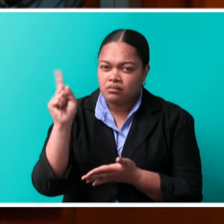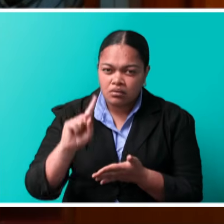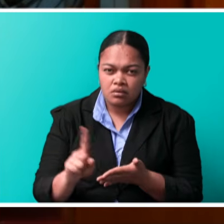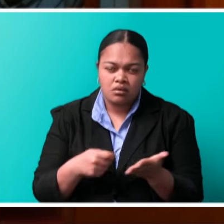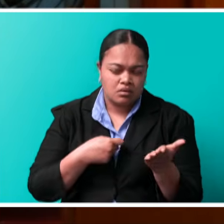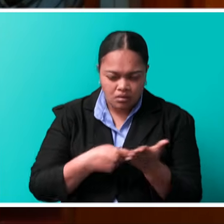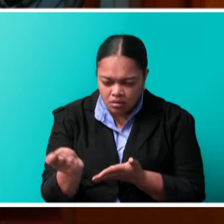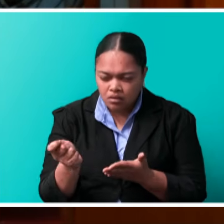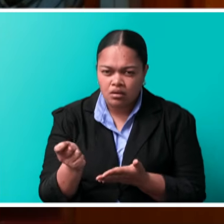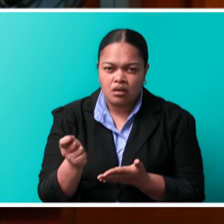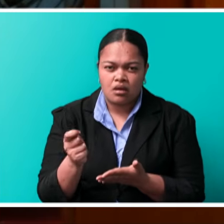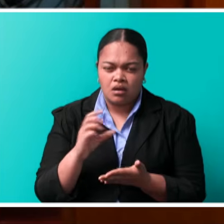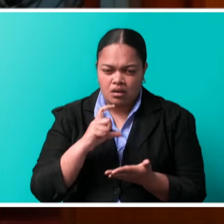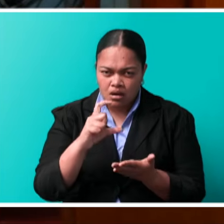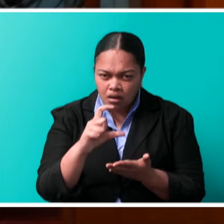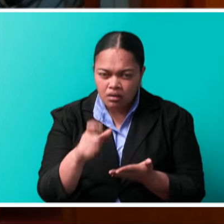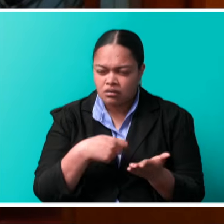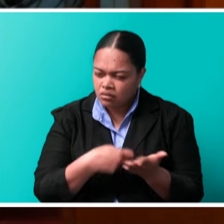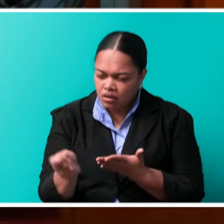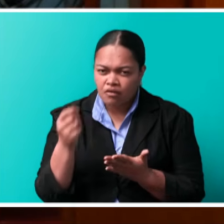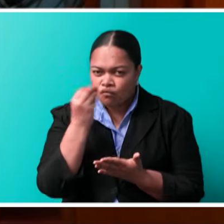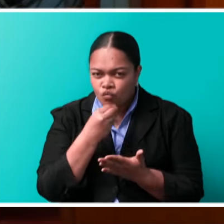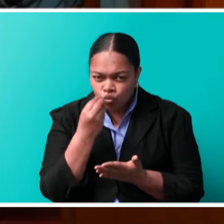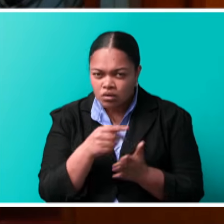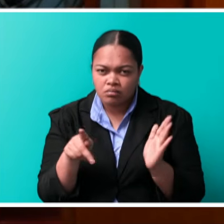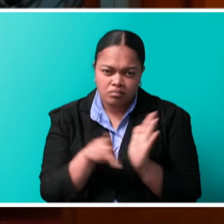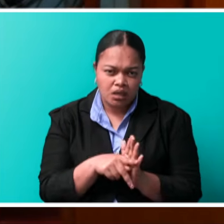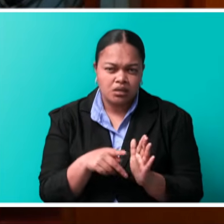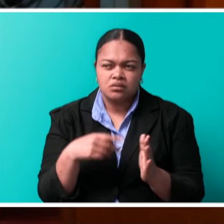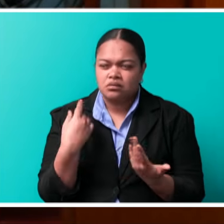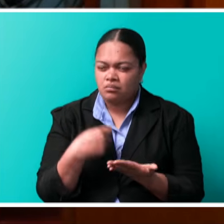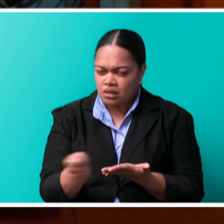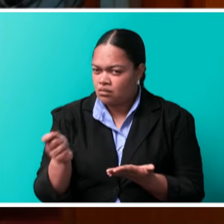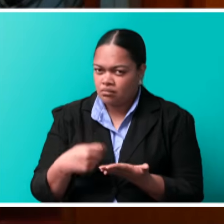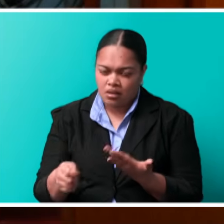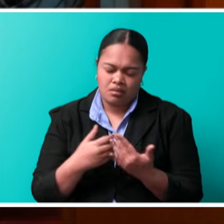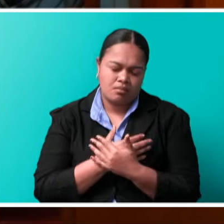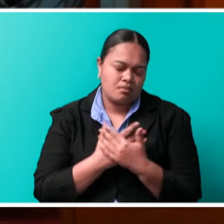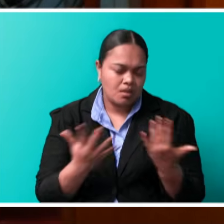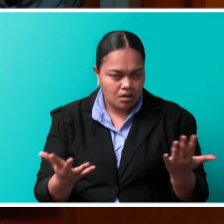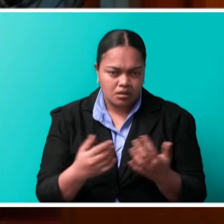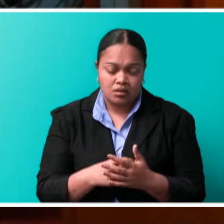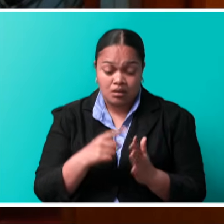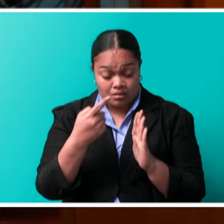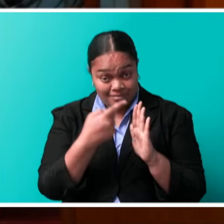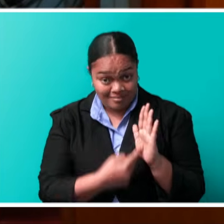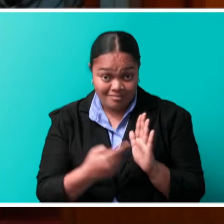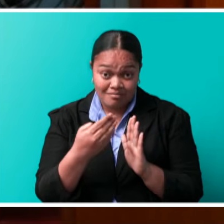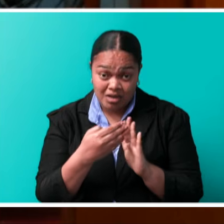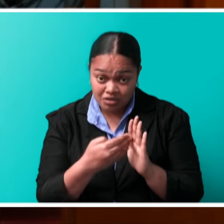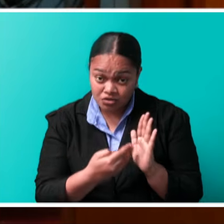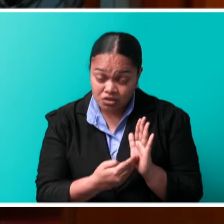transport costs, food prices, and essential requirements. This budget